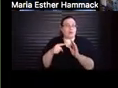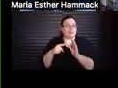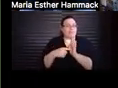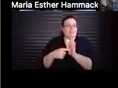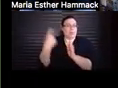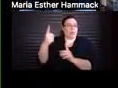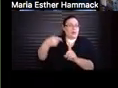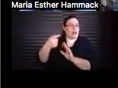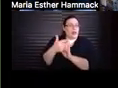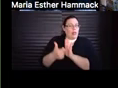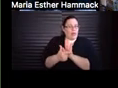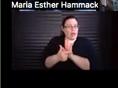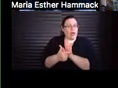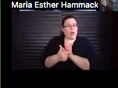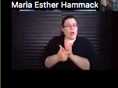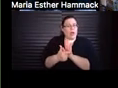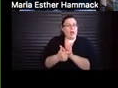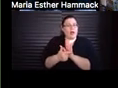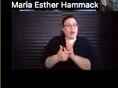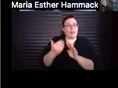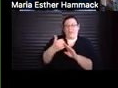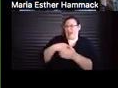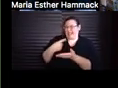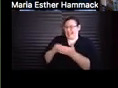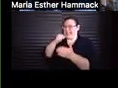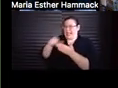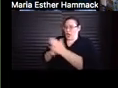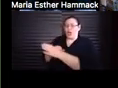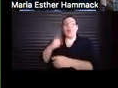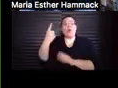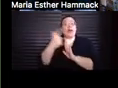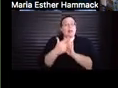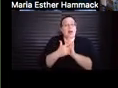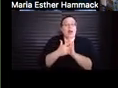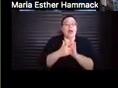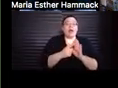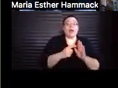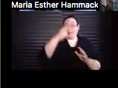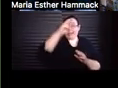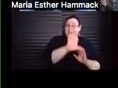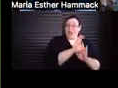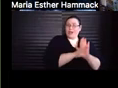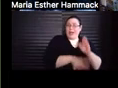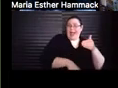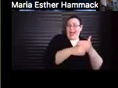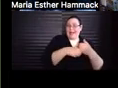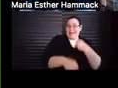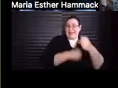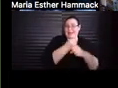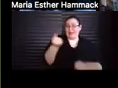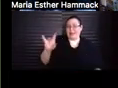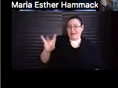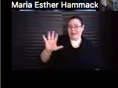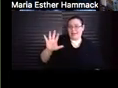we dig into this letter, one law that was added to the Mexican Constitution in 1857.